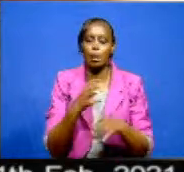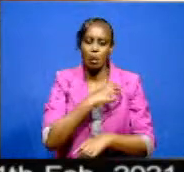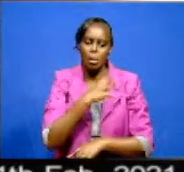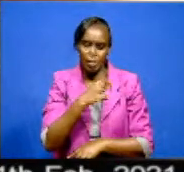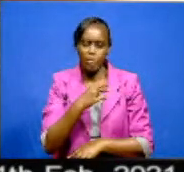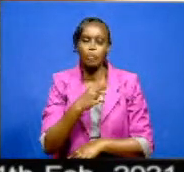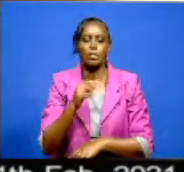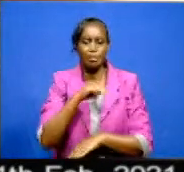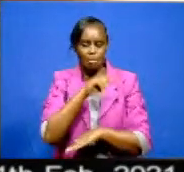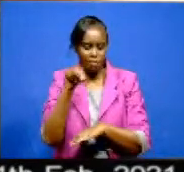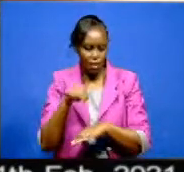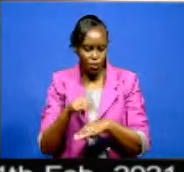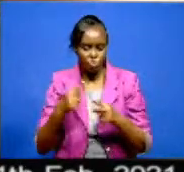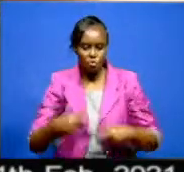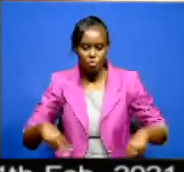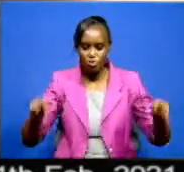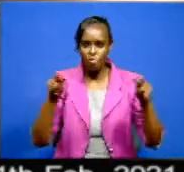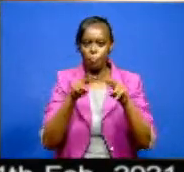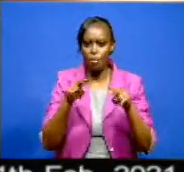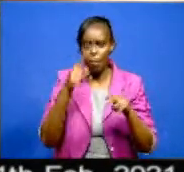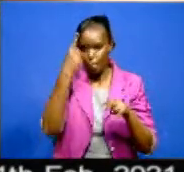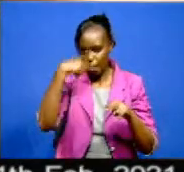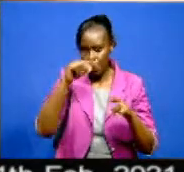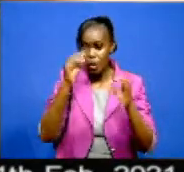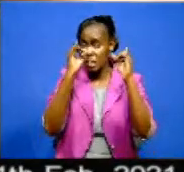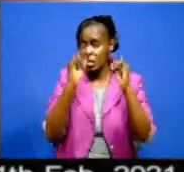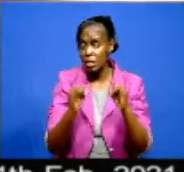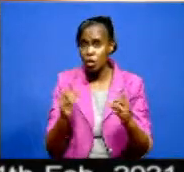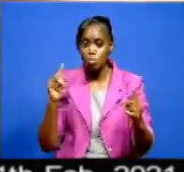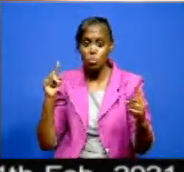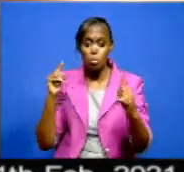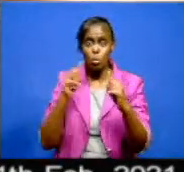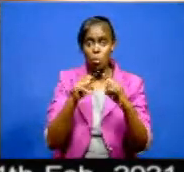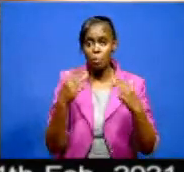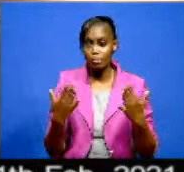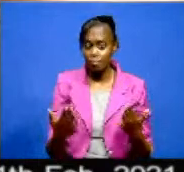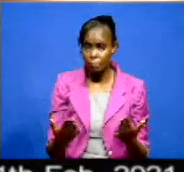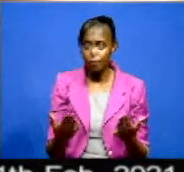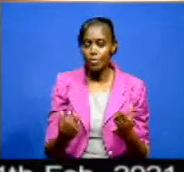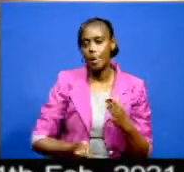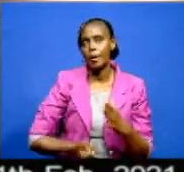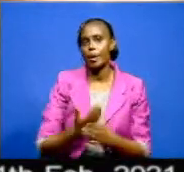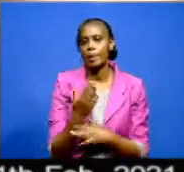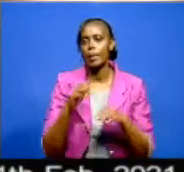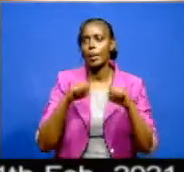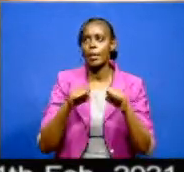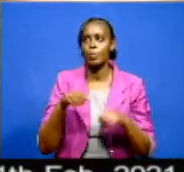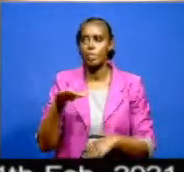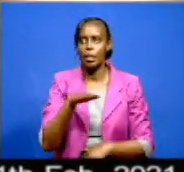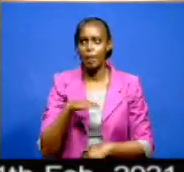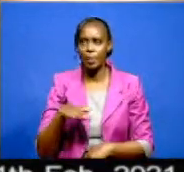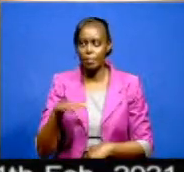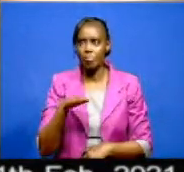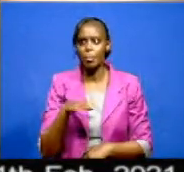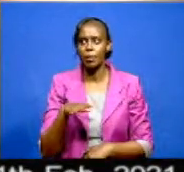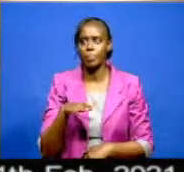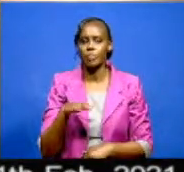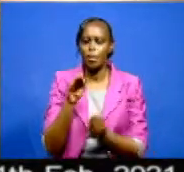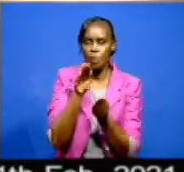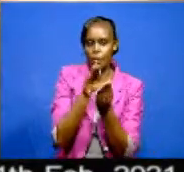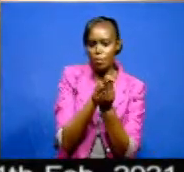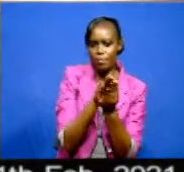heritage. The goal of the new policy, Madam Speaker, therefore, is to create an enabling environment for the